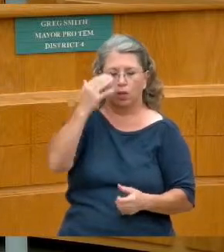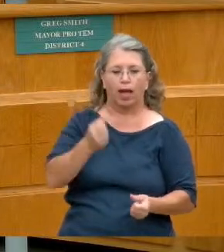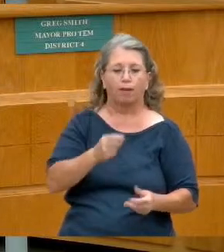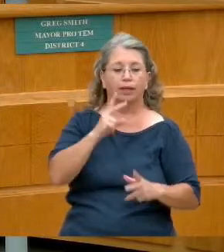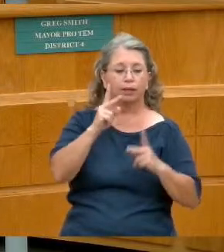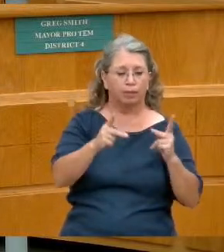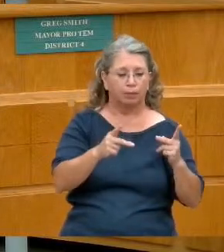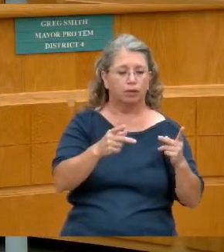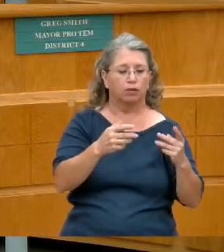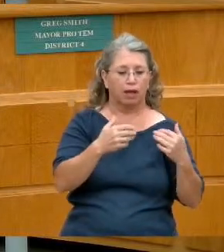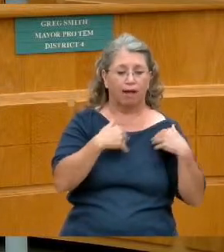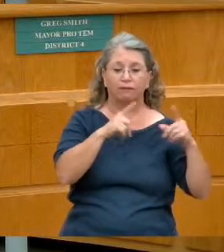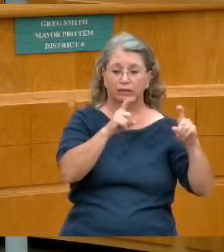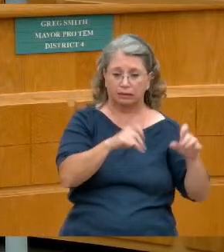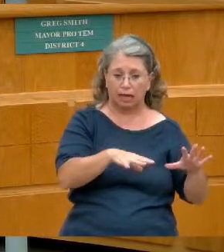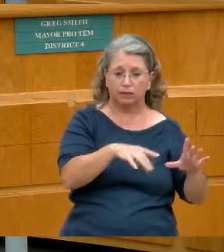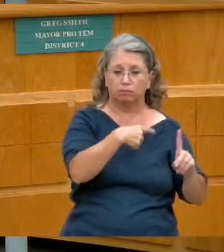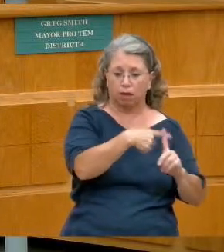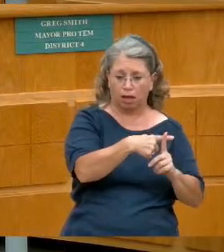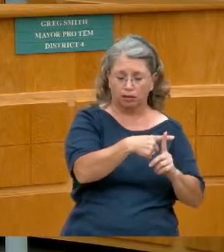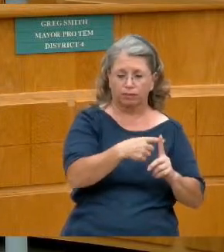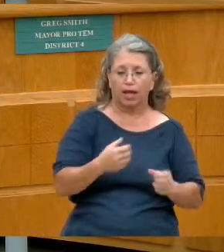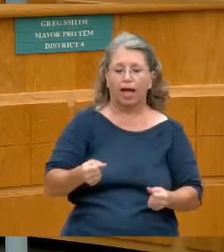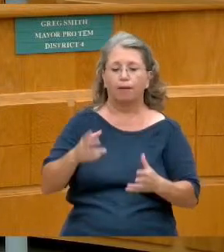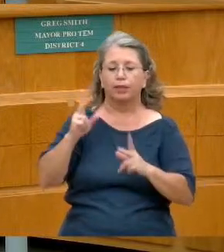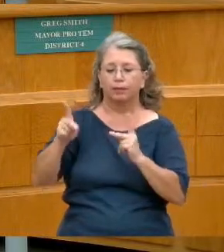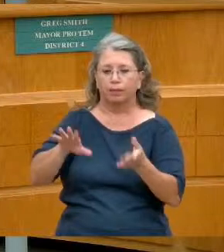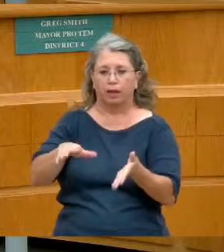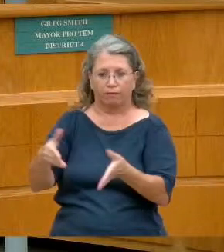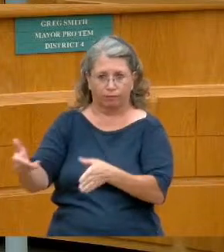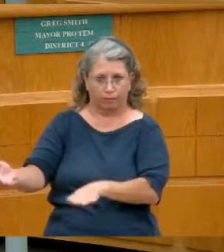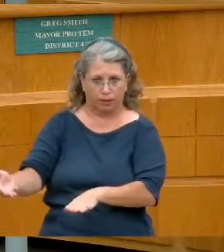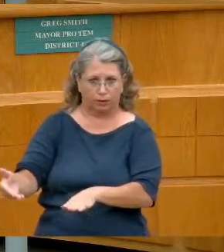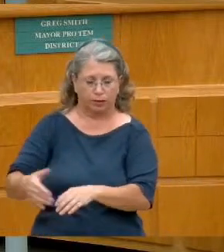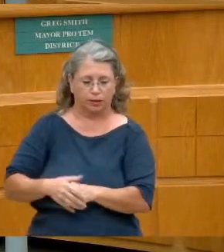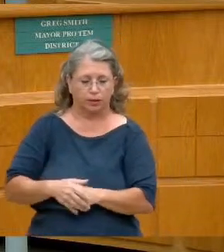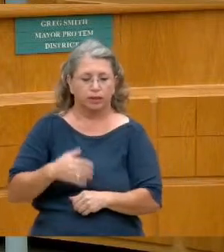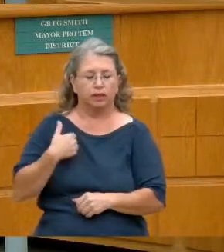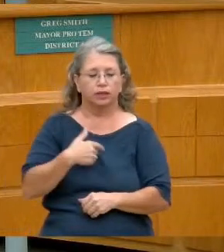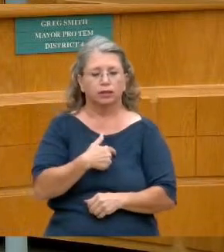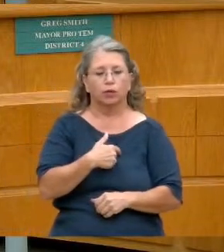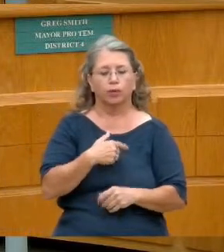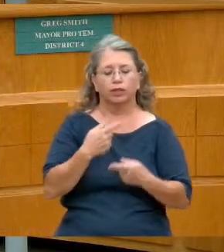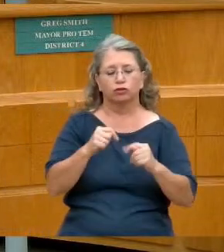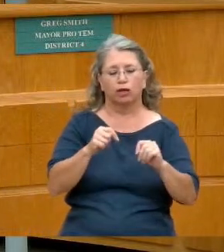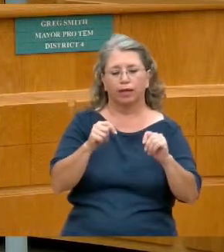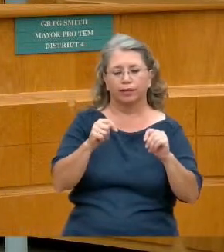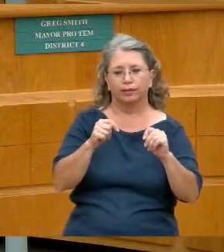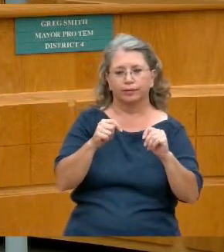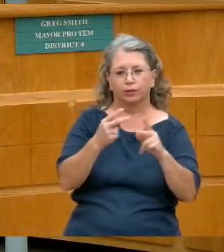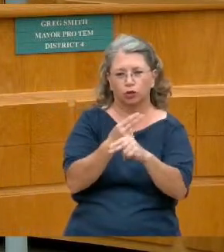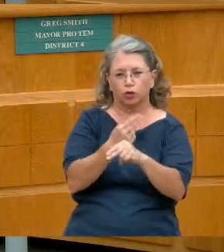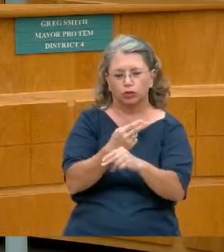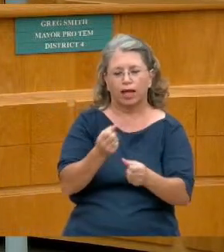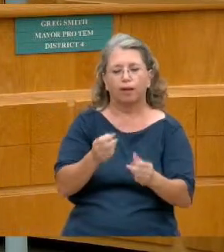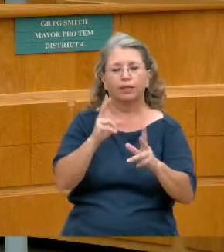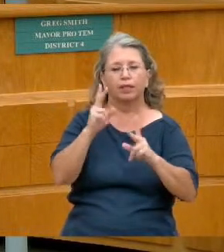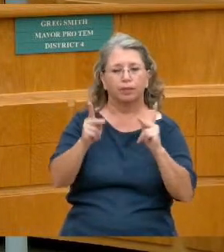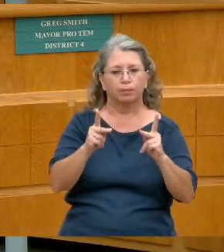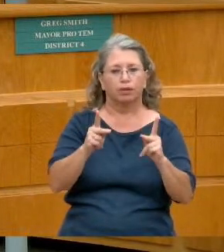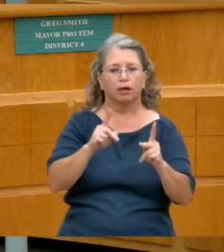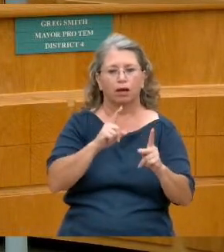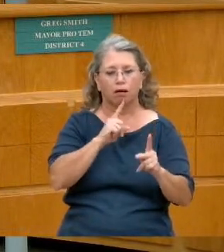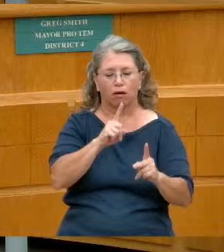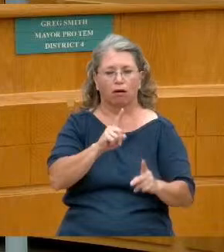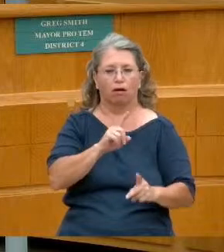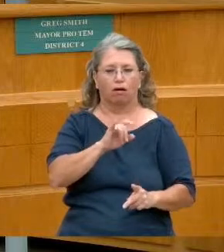COVID. So what we do is for this model, we calibrate off the number of people that were infected. And once that's set, we let it run,